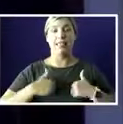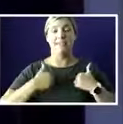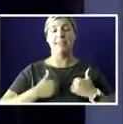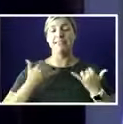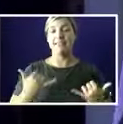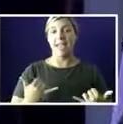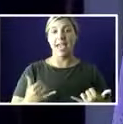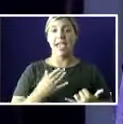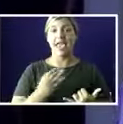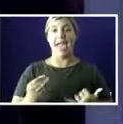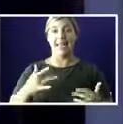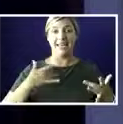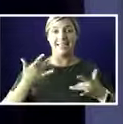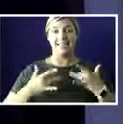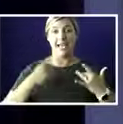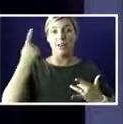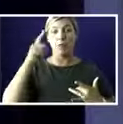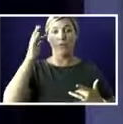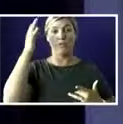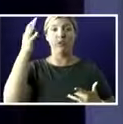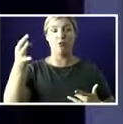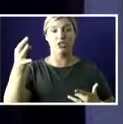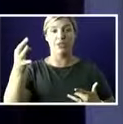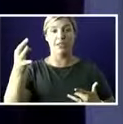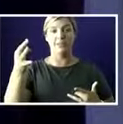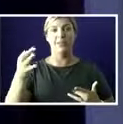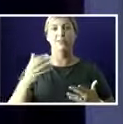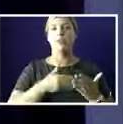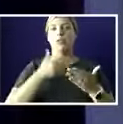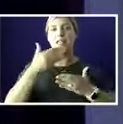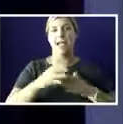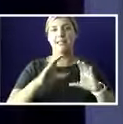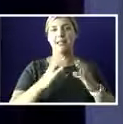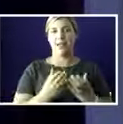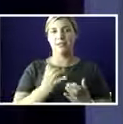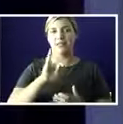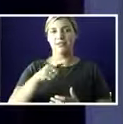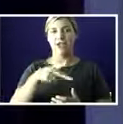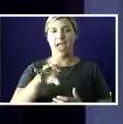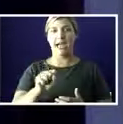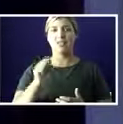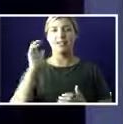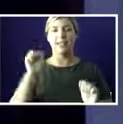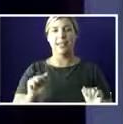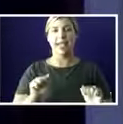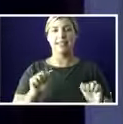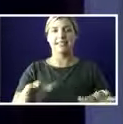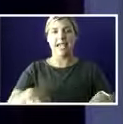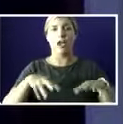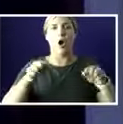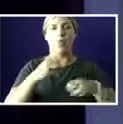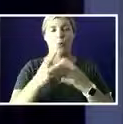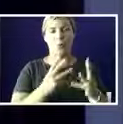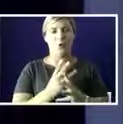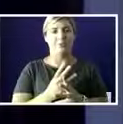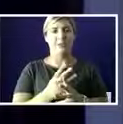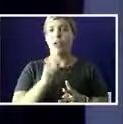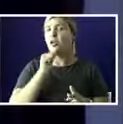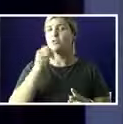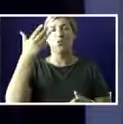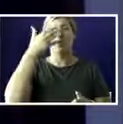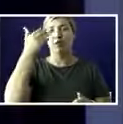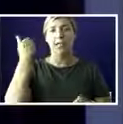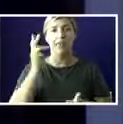anticipating a future where another class of Jaguars takes on the world. May we never forget the people we're sitting next to and